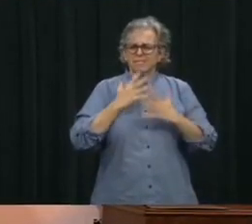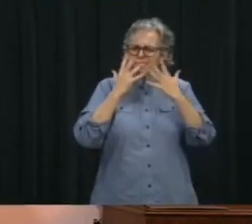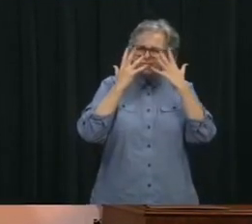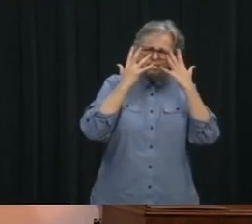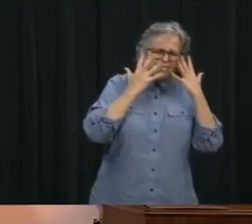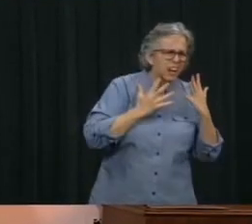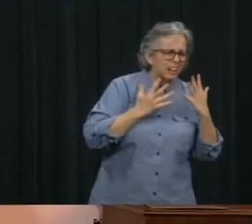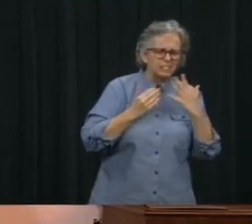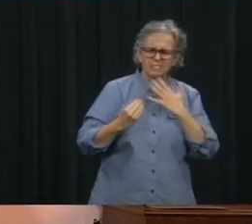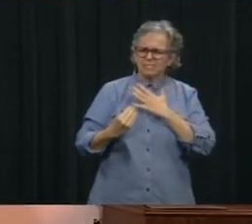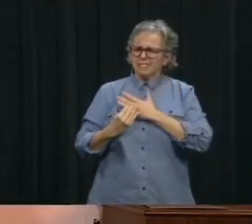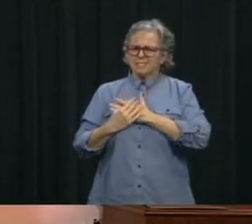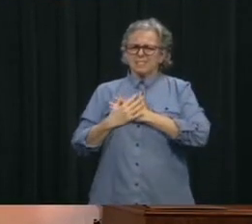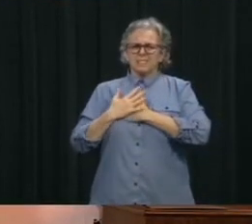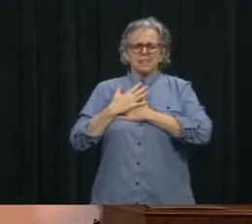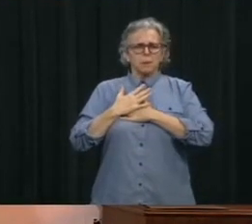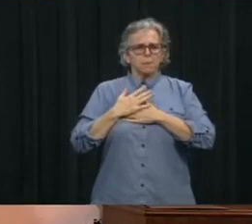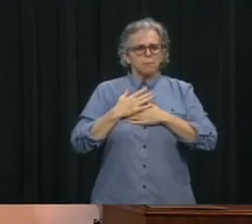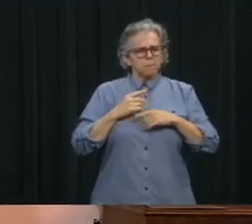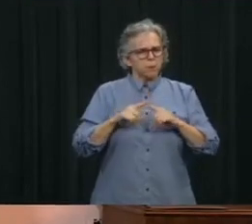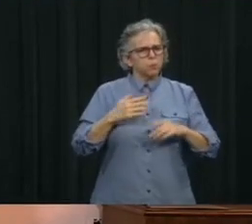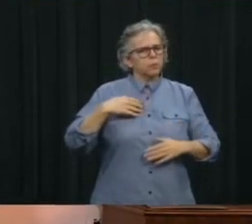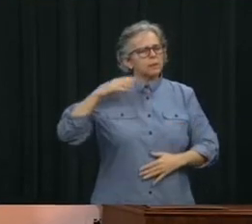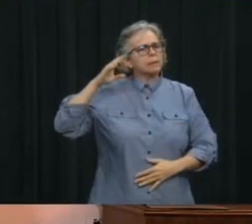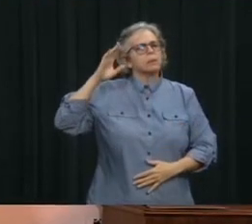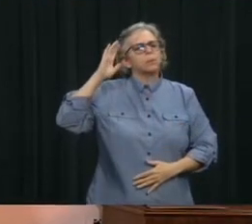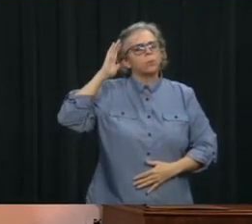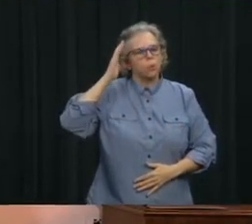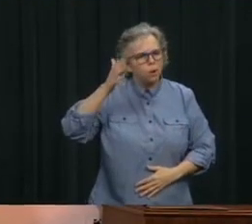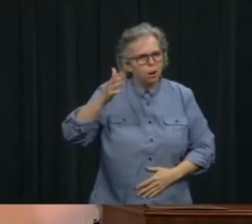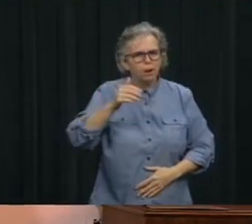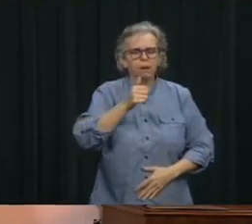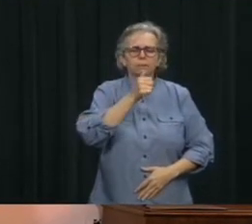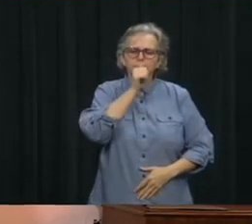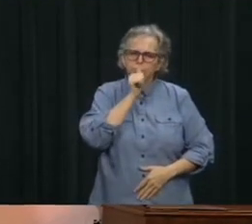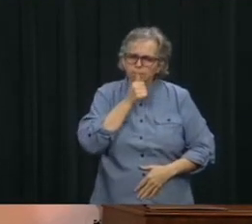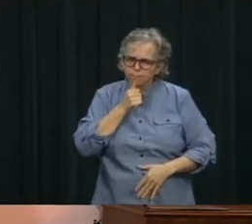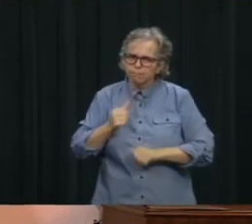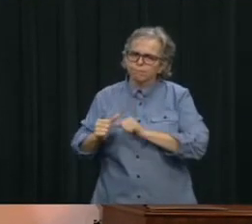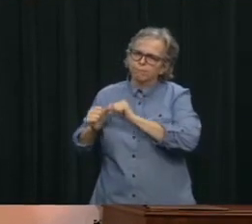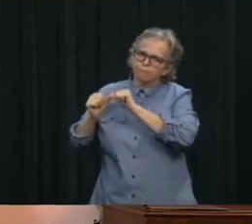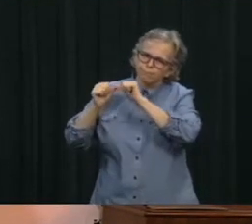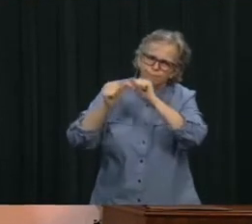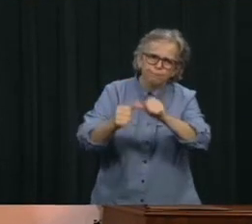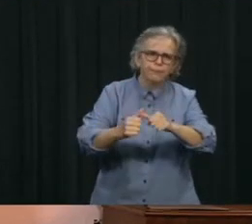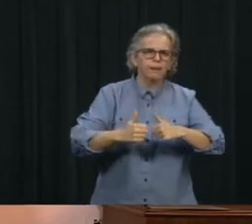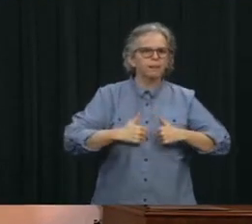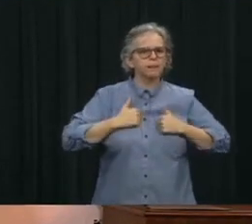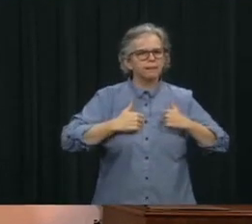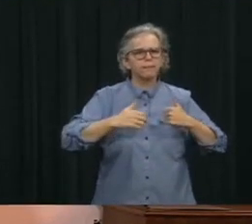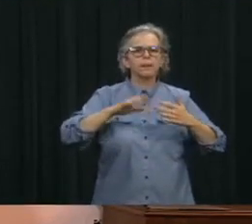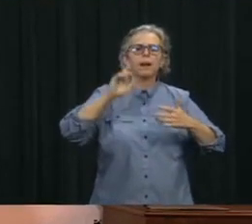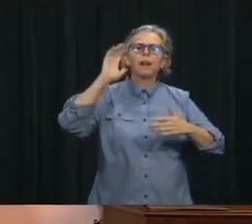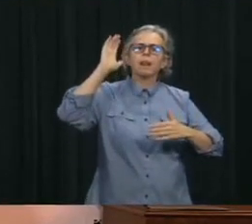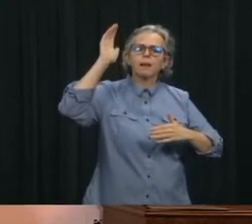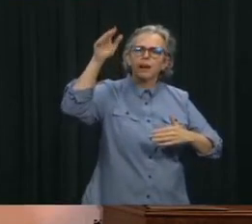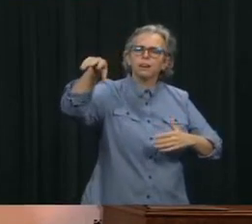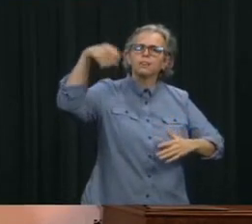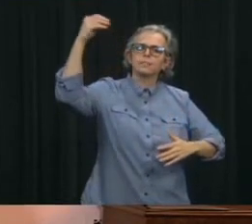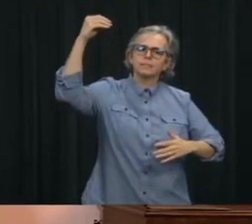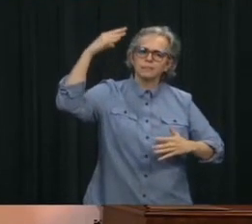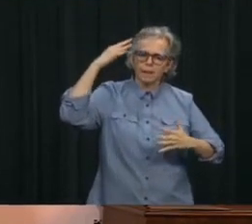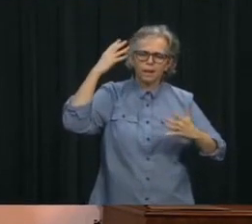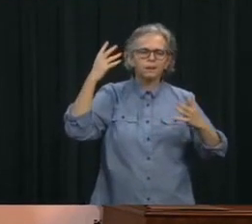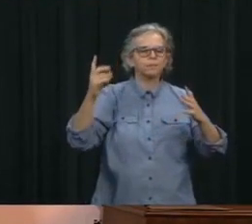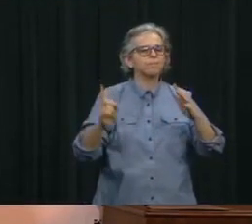We will get through this. The sun will shine again. It will be spring again in this wonderful,